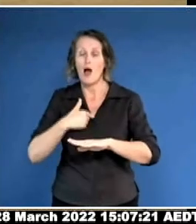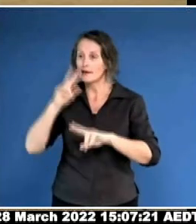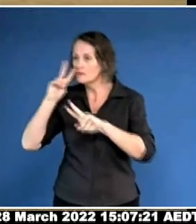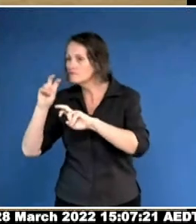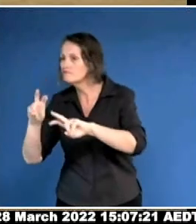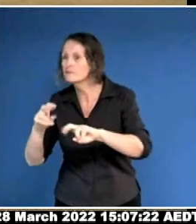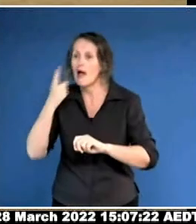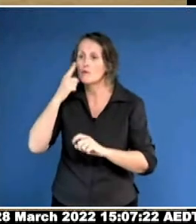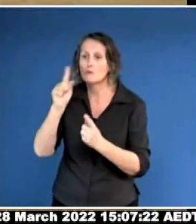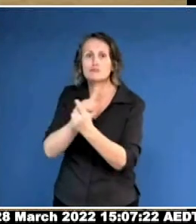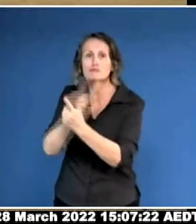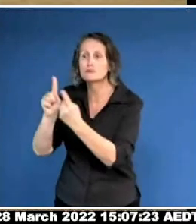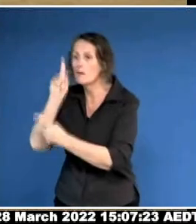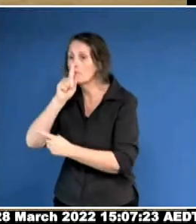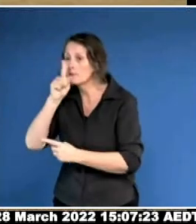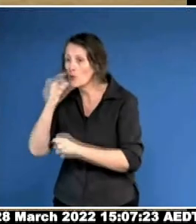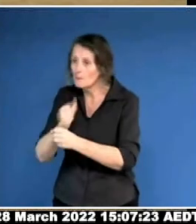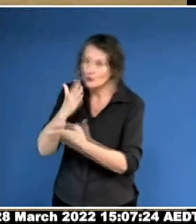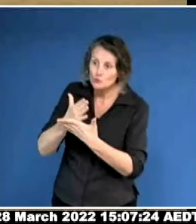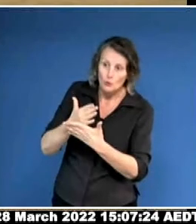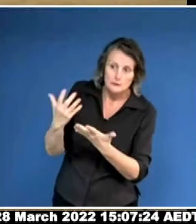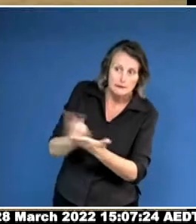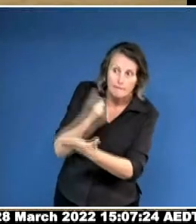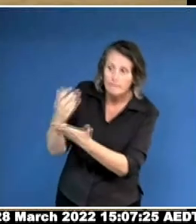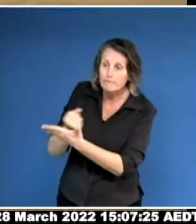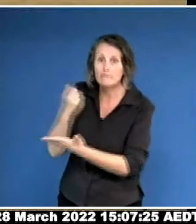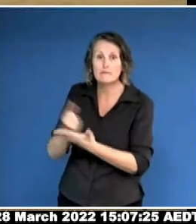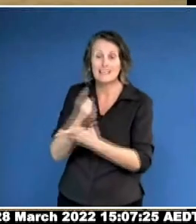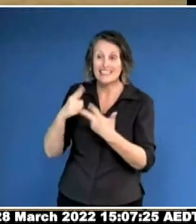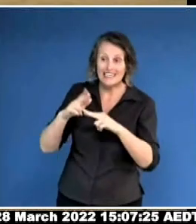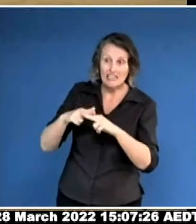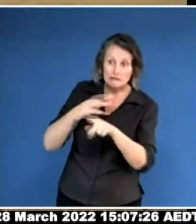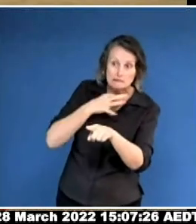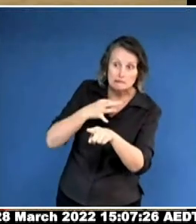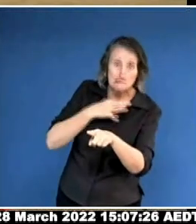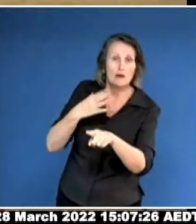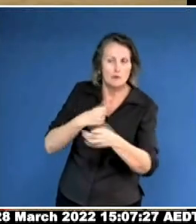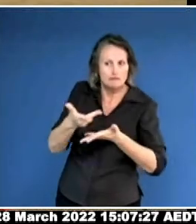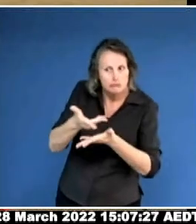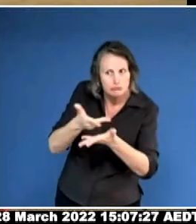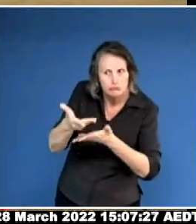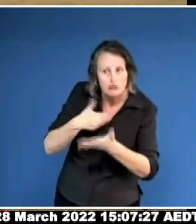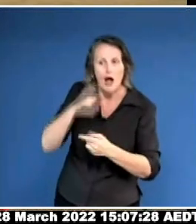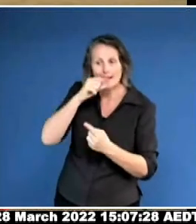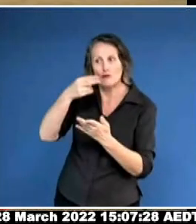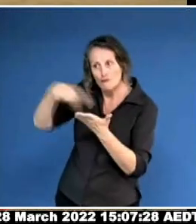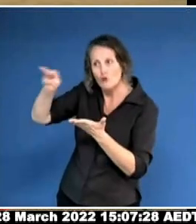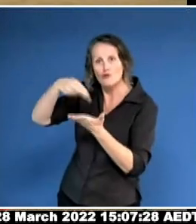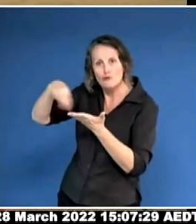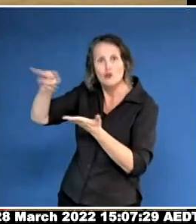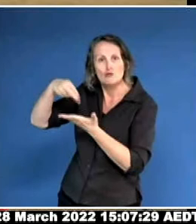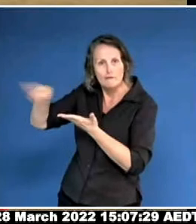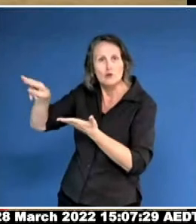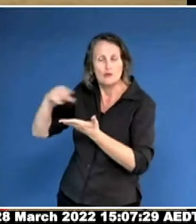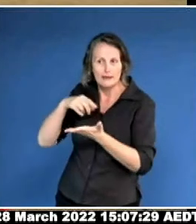their vulnerabilities, talk through their options, and refer them to places where they can get, where they can connect and